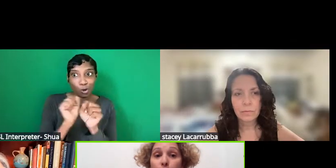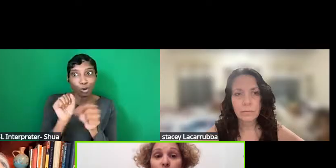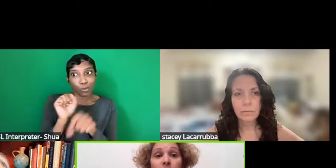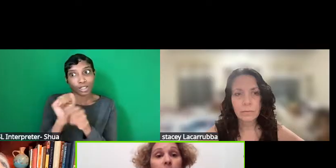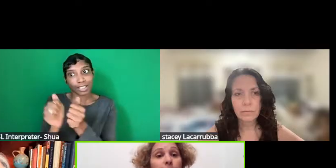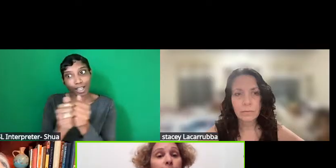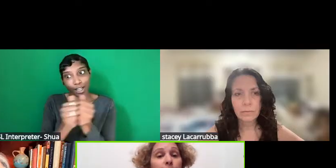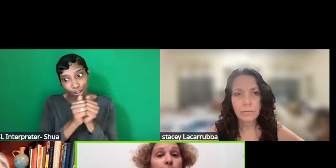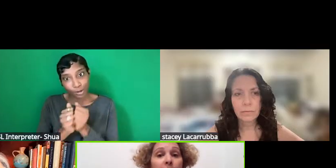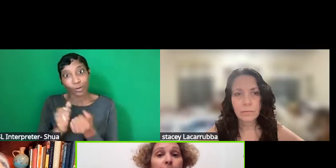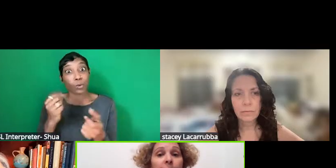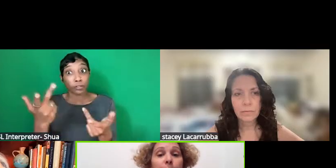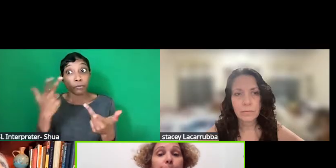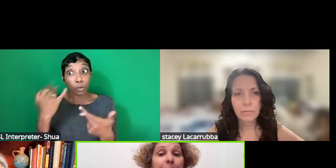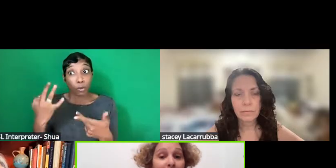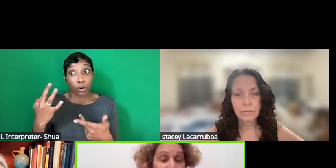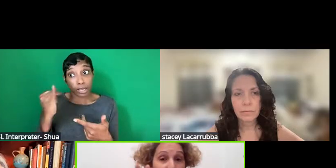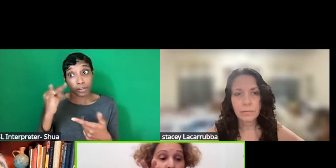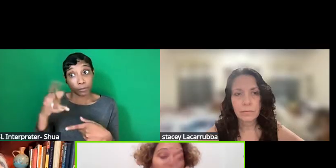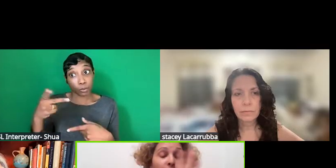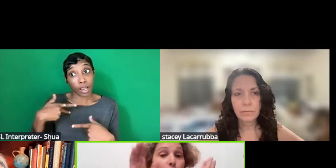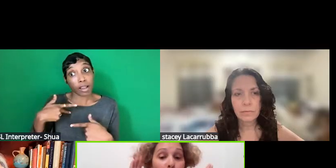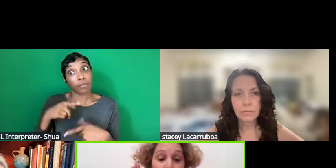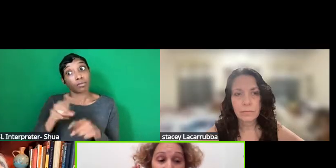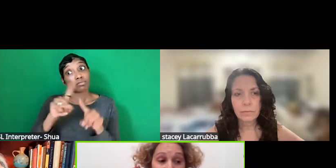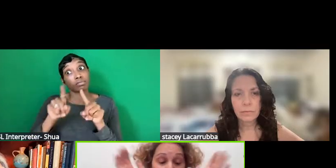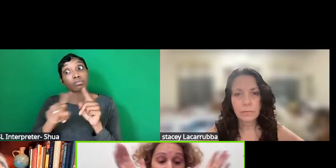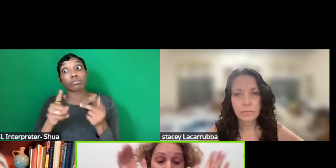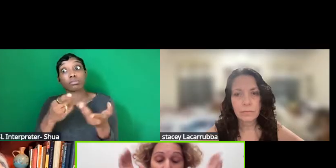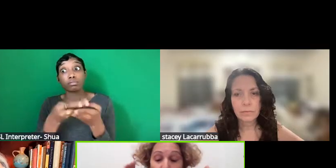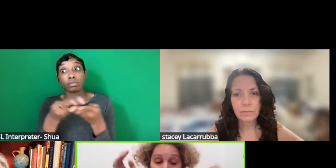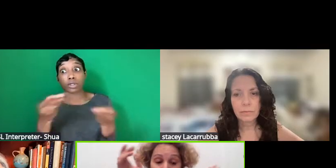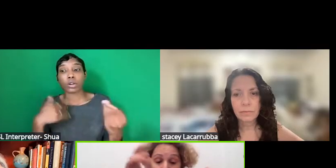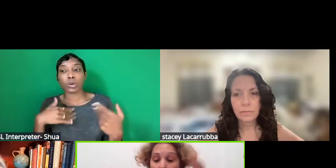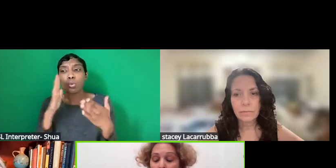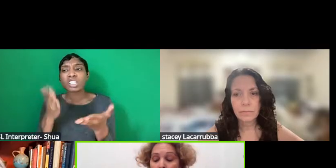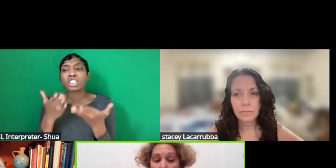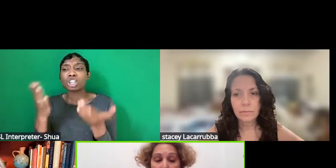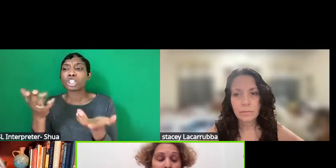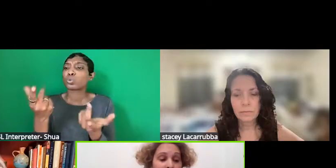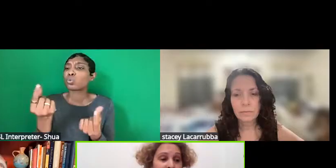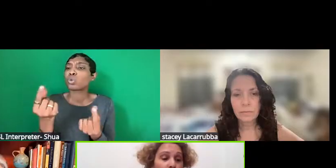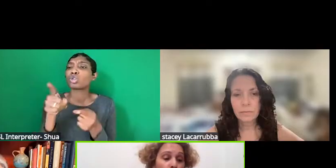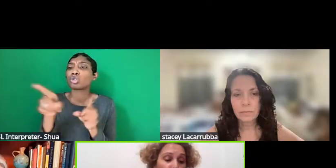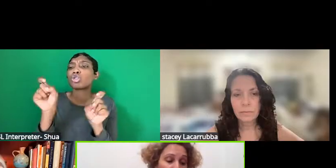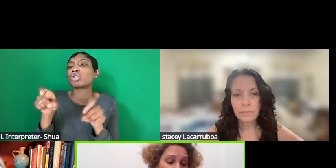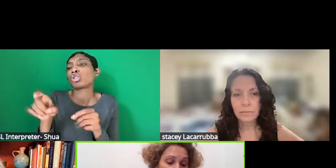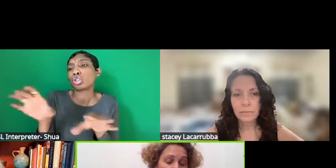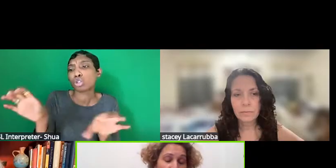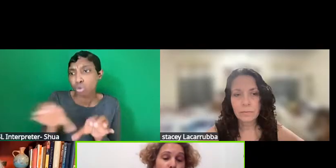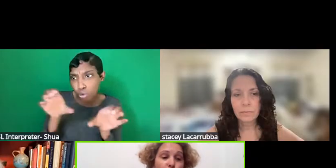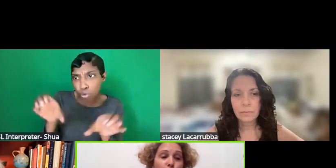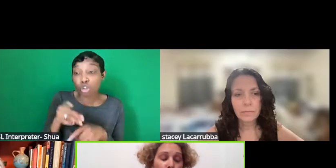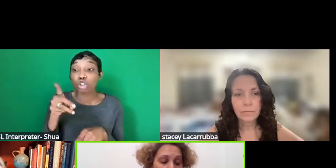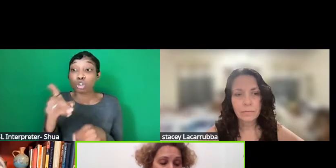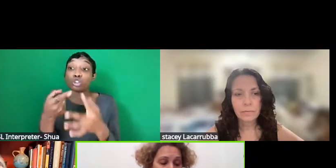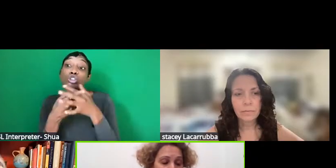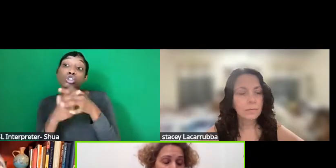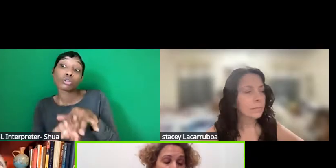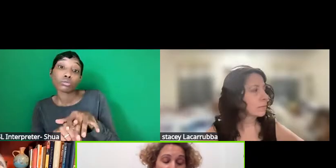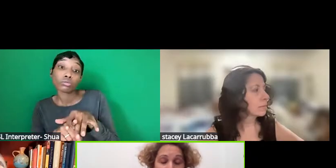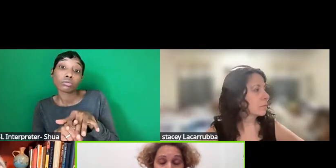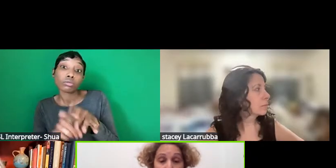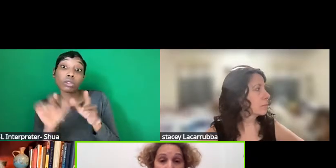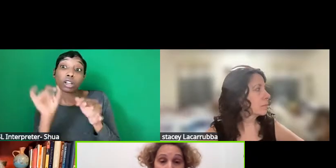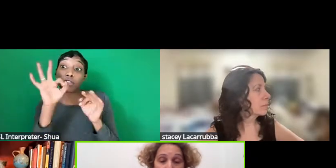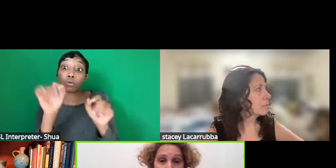materials that we're going to need for the craft. And in the meantime, what I'm going to suggest that you can do is that you start, if